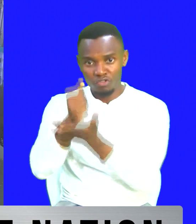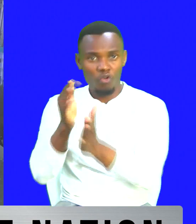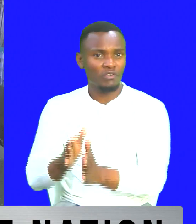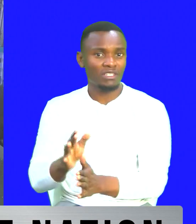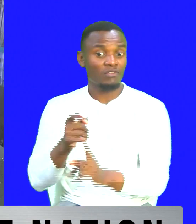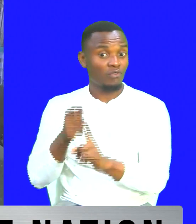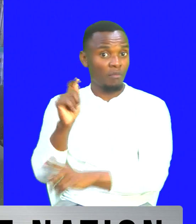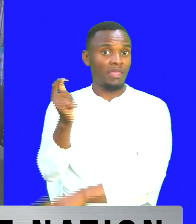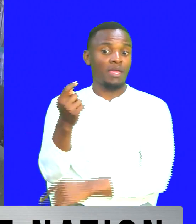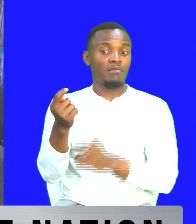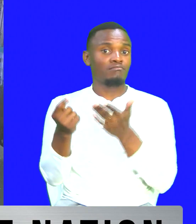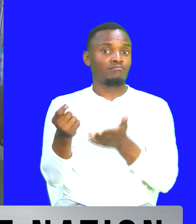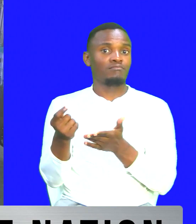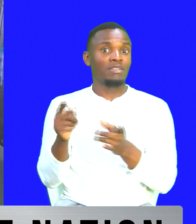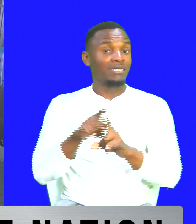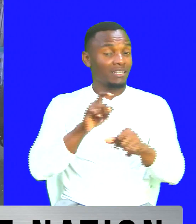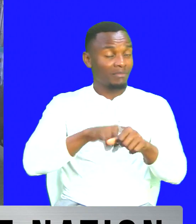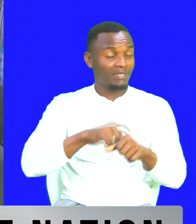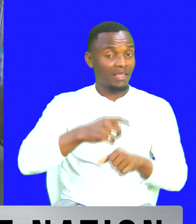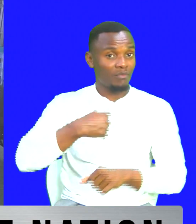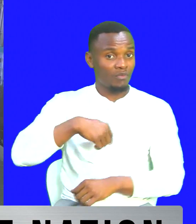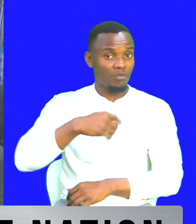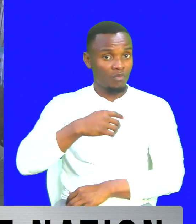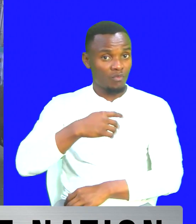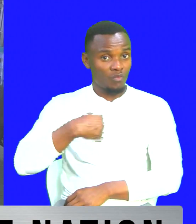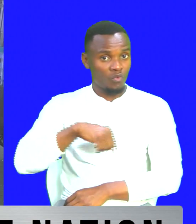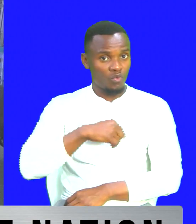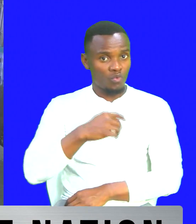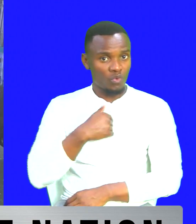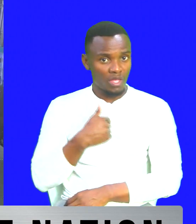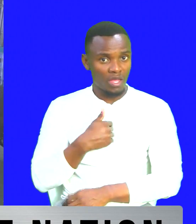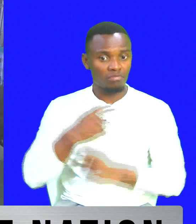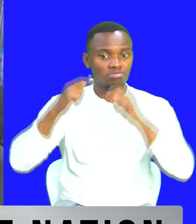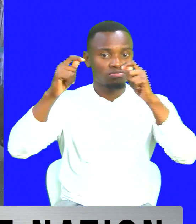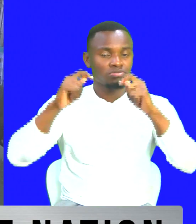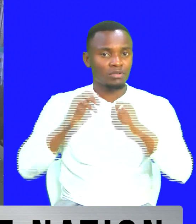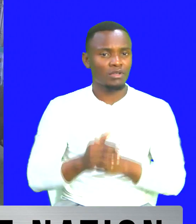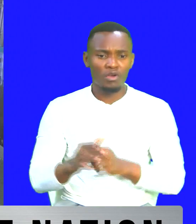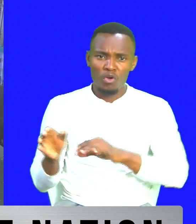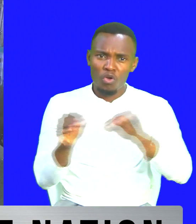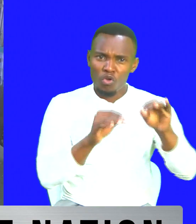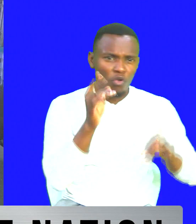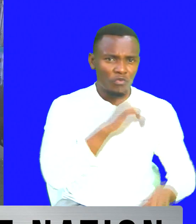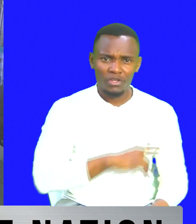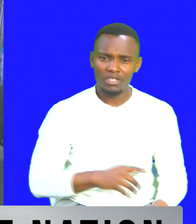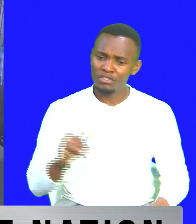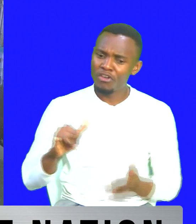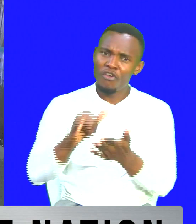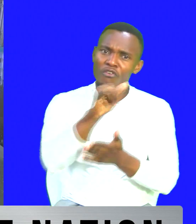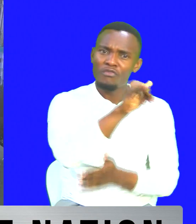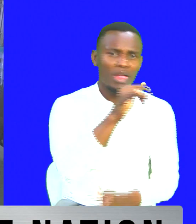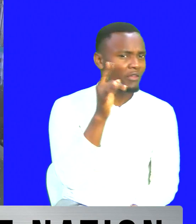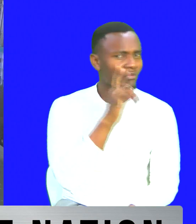officers, hata wakati tuko na maandamano hapa. Have they already gone? Yeah, Jonah. Okay. You've not heard the word going